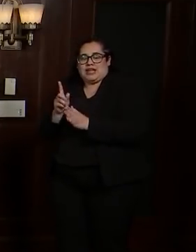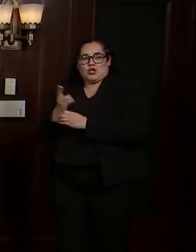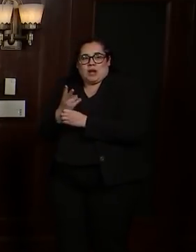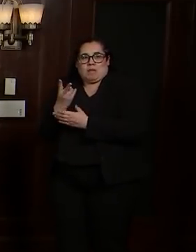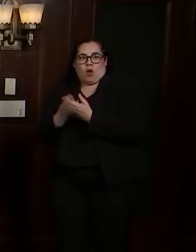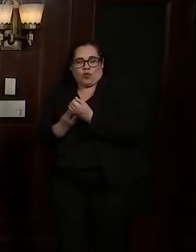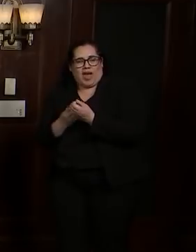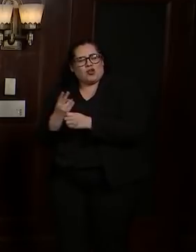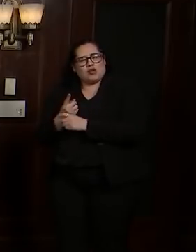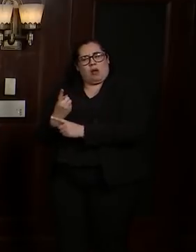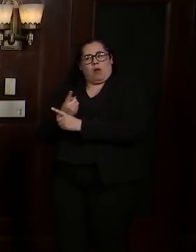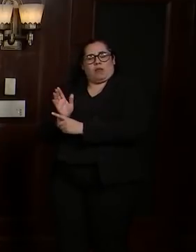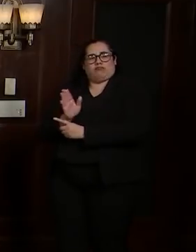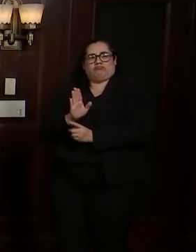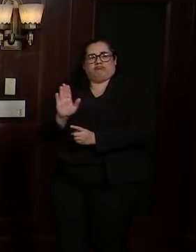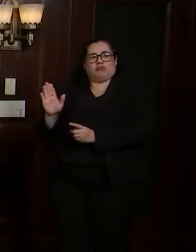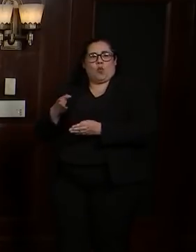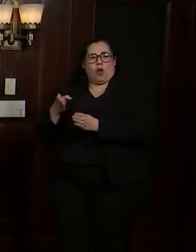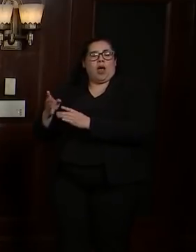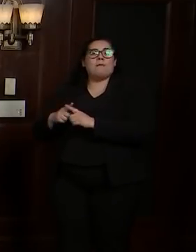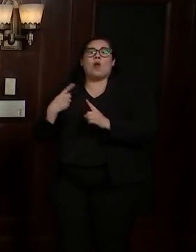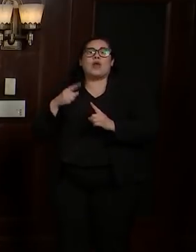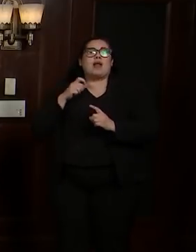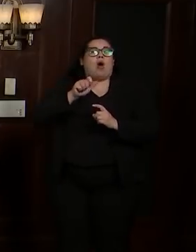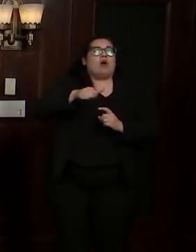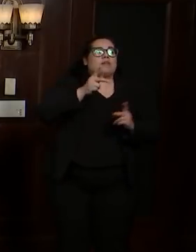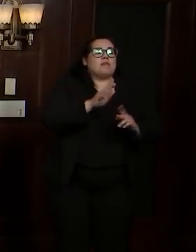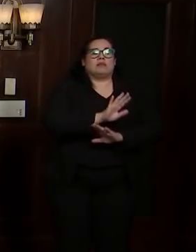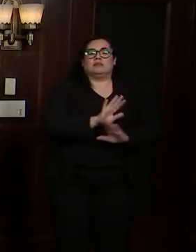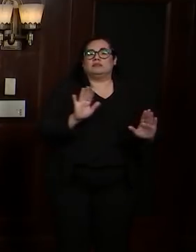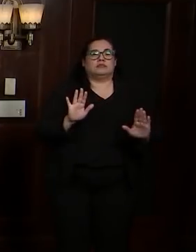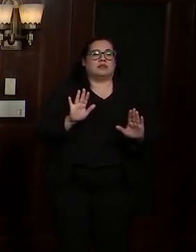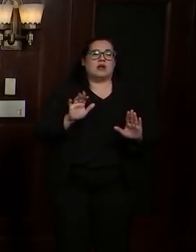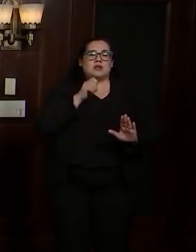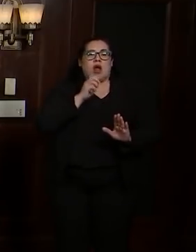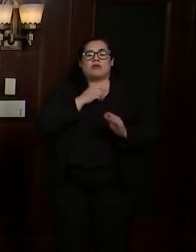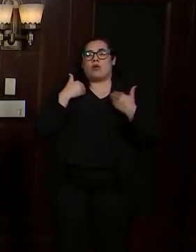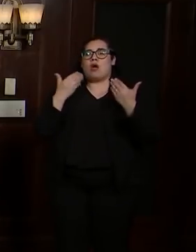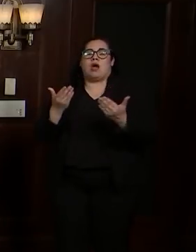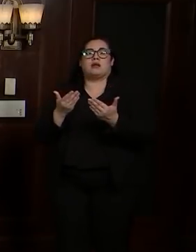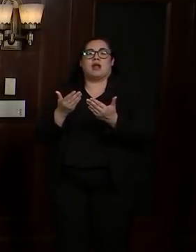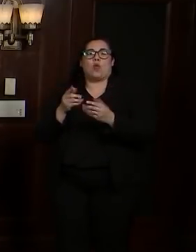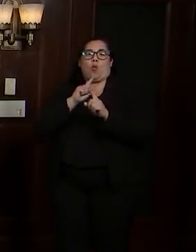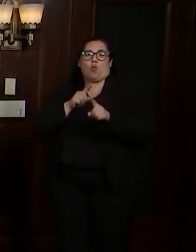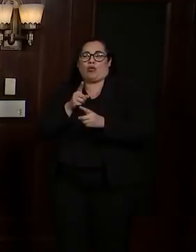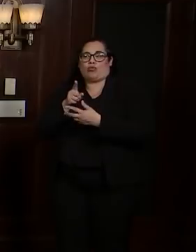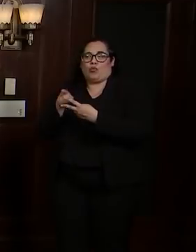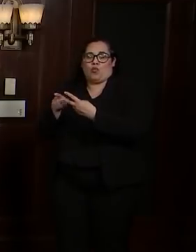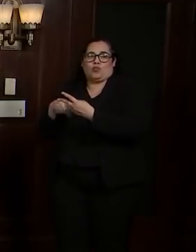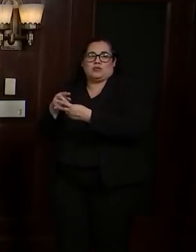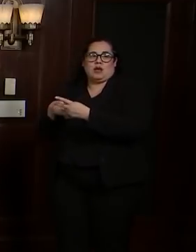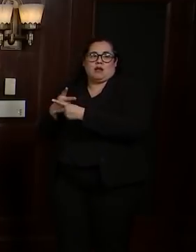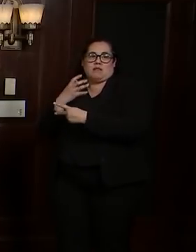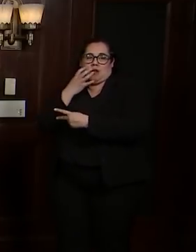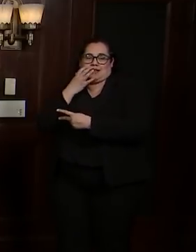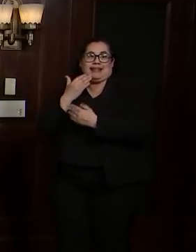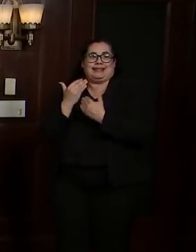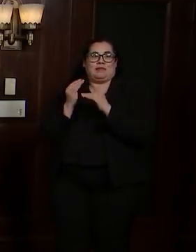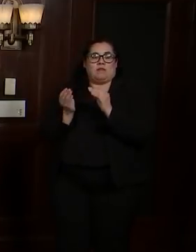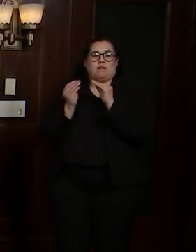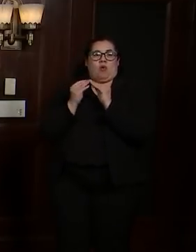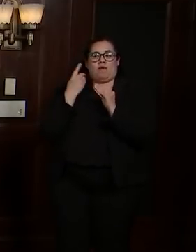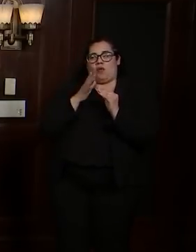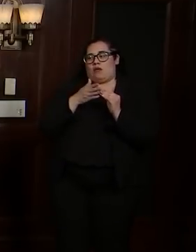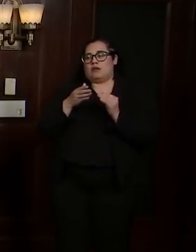and using them appropriately. But we need other people not to go ahead and order them, which will limit even further